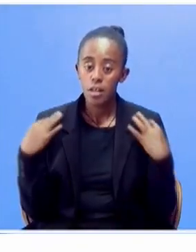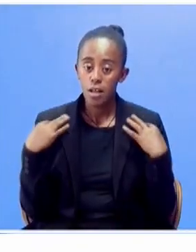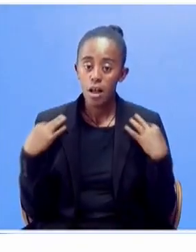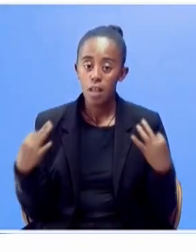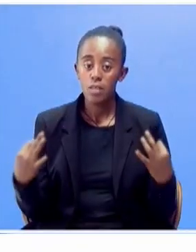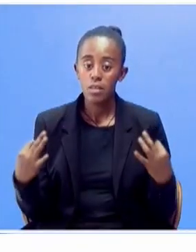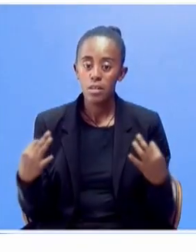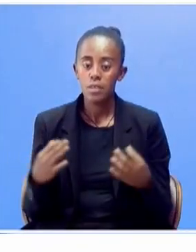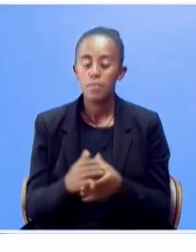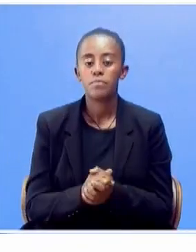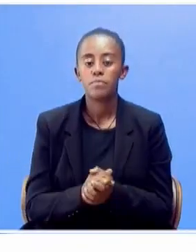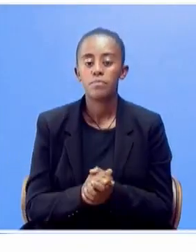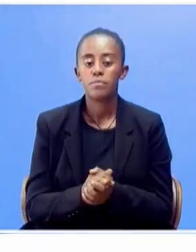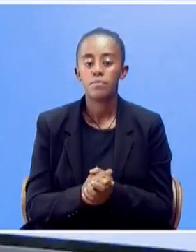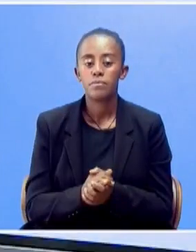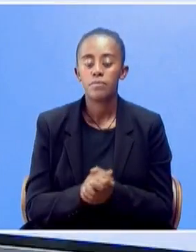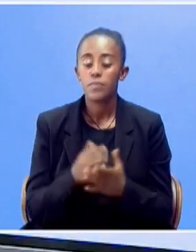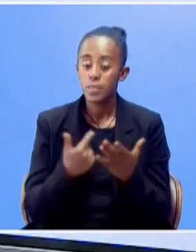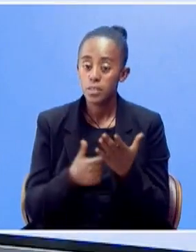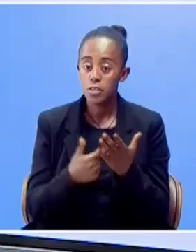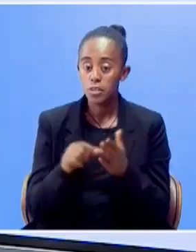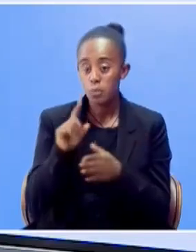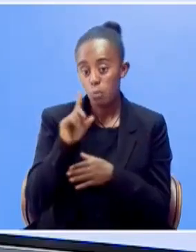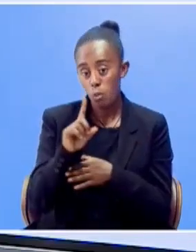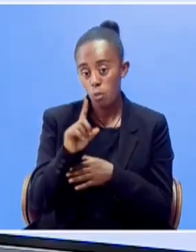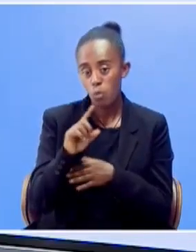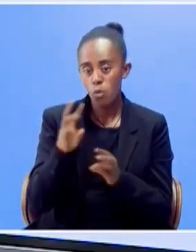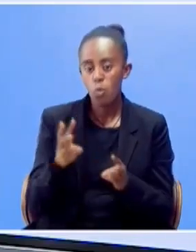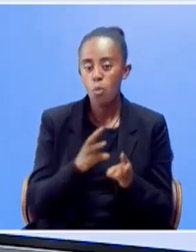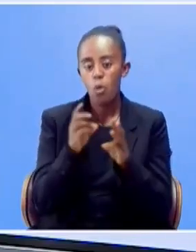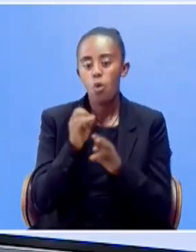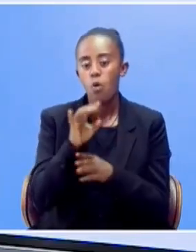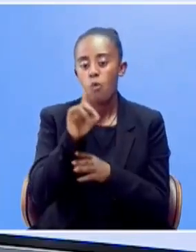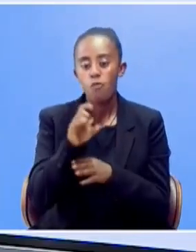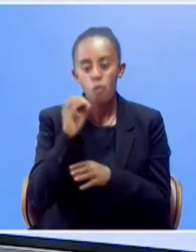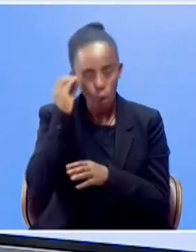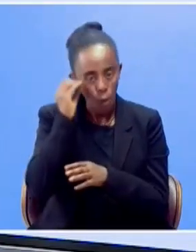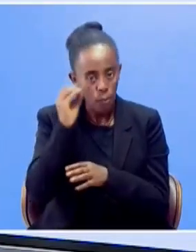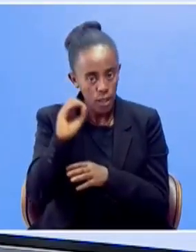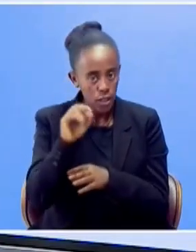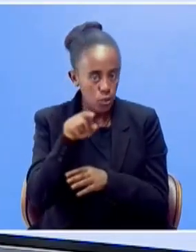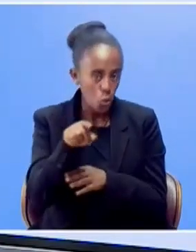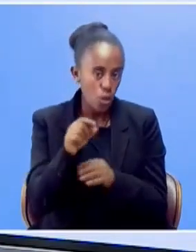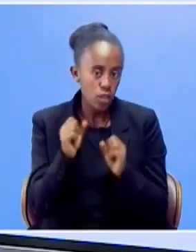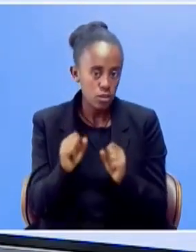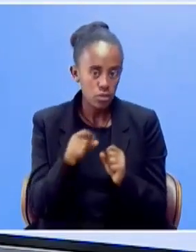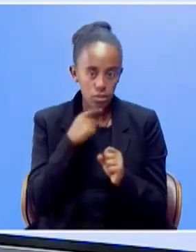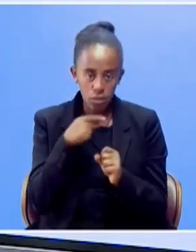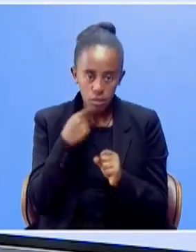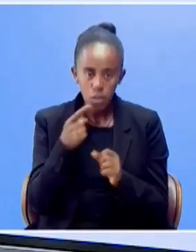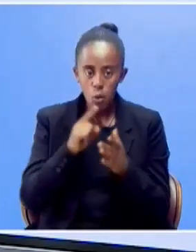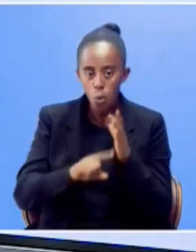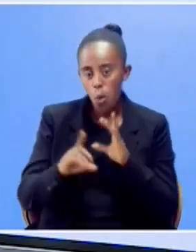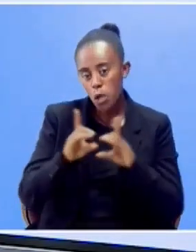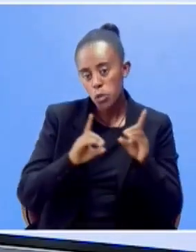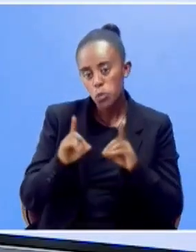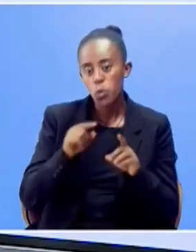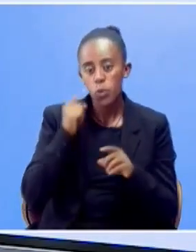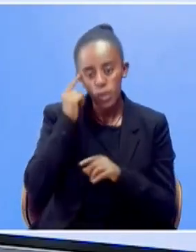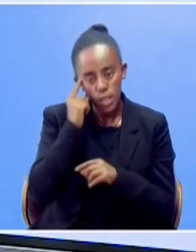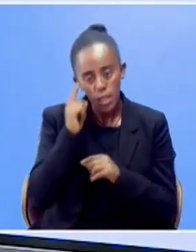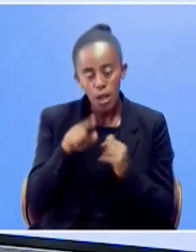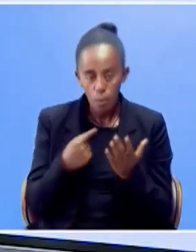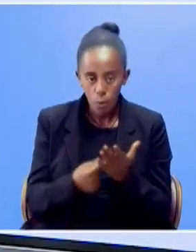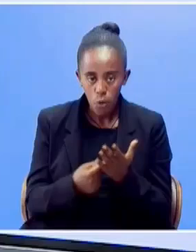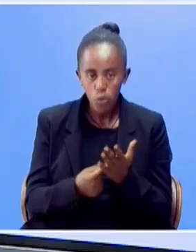This is one way of asking an opinion. you can say, what do you think about, or